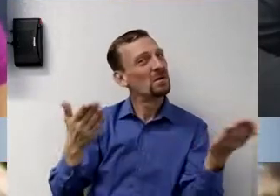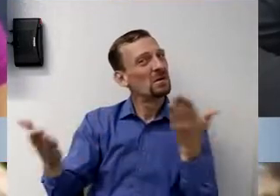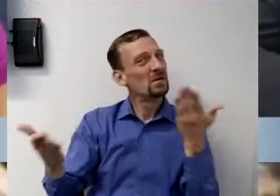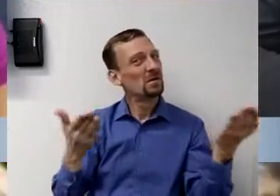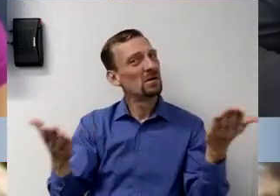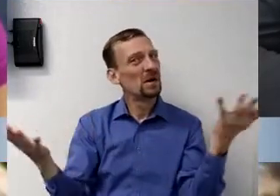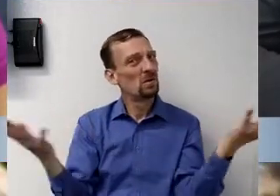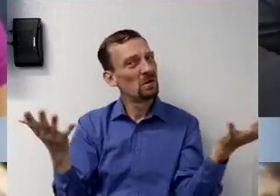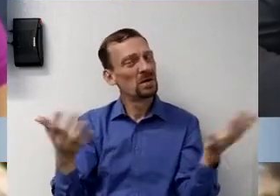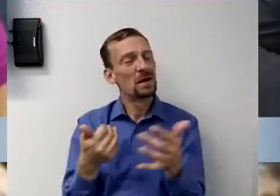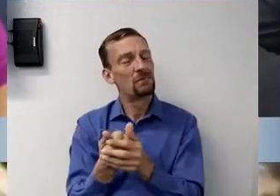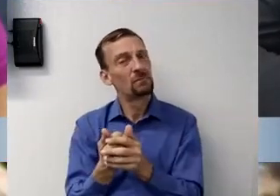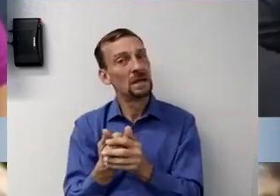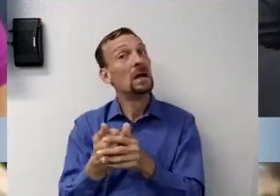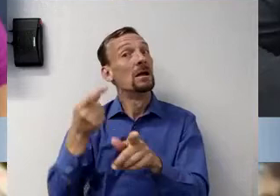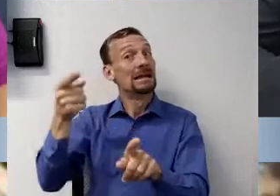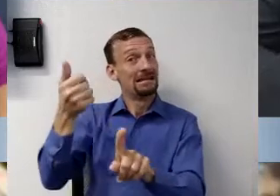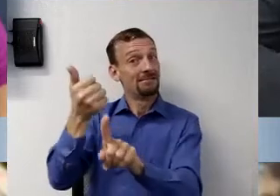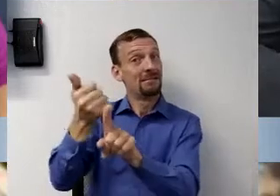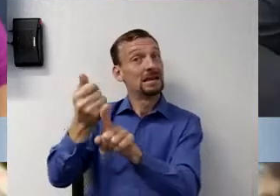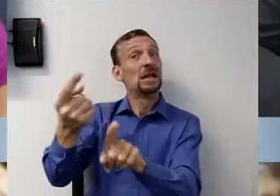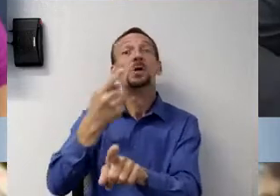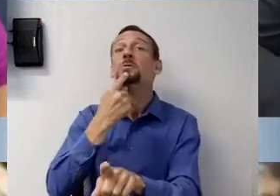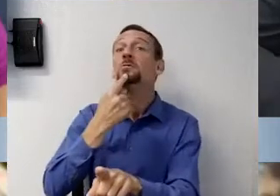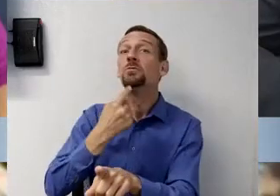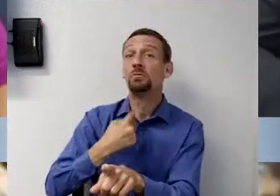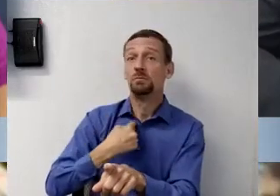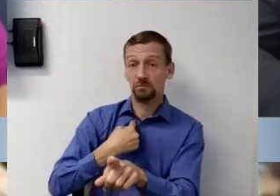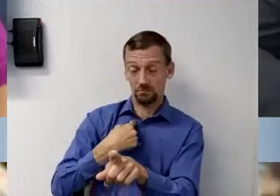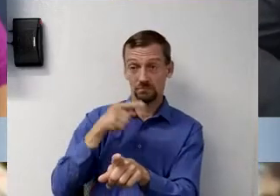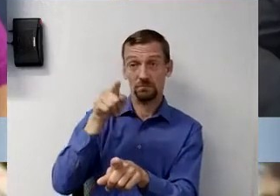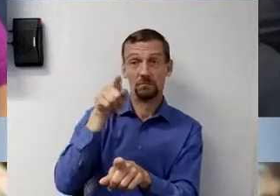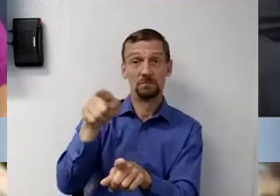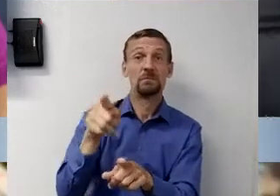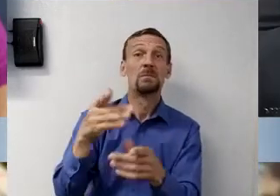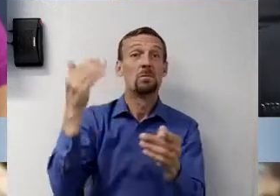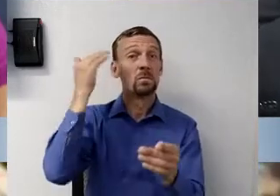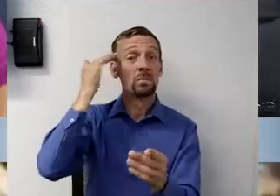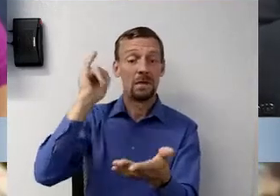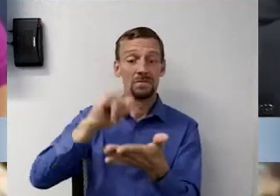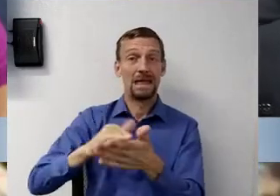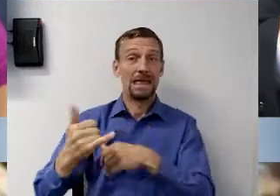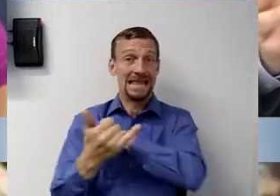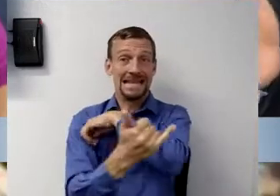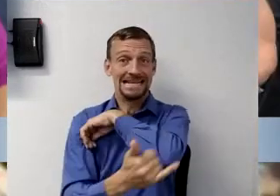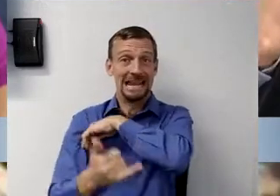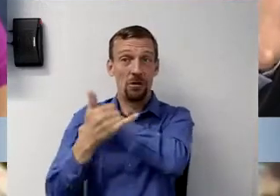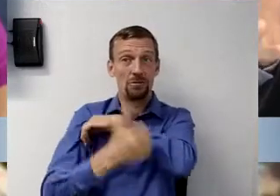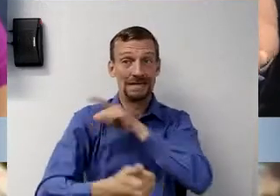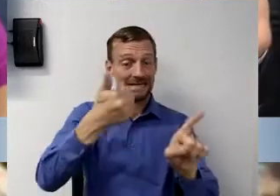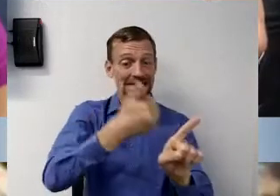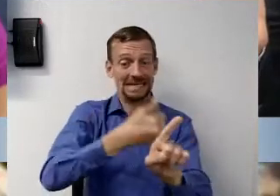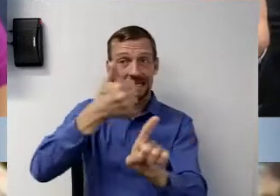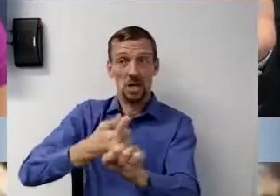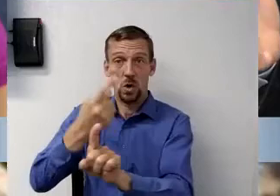me is that unlike the county, who, and I know this